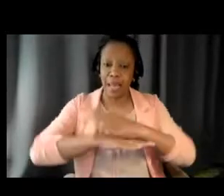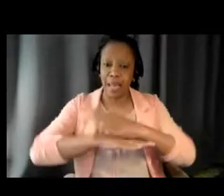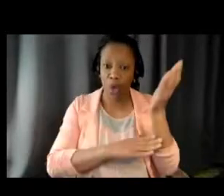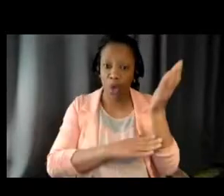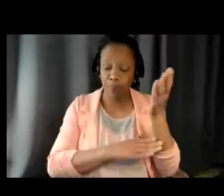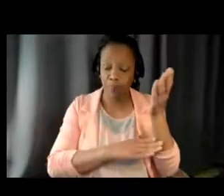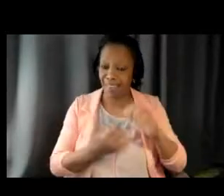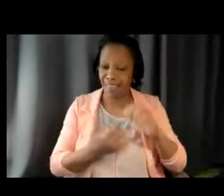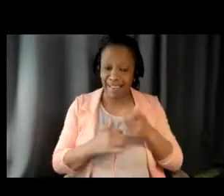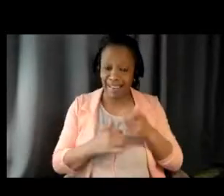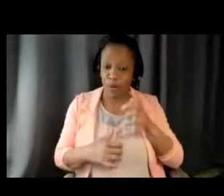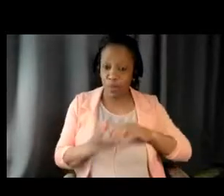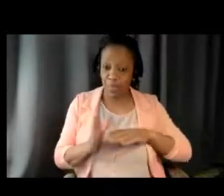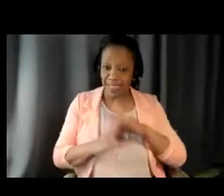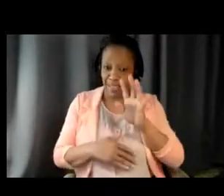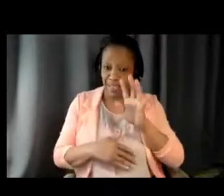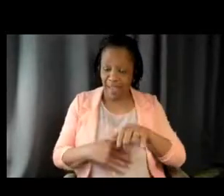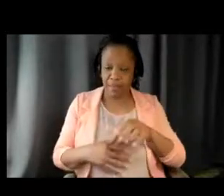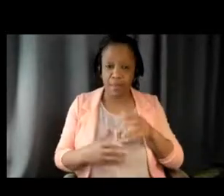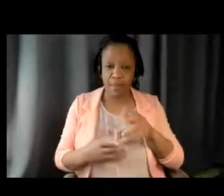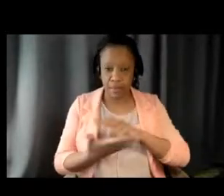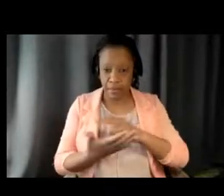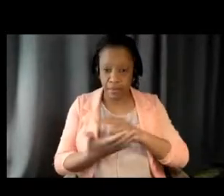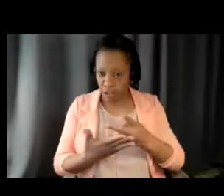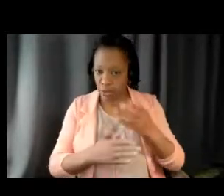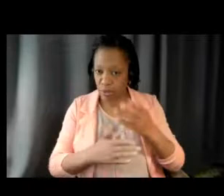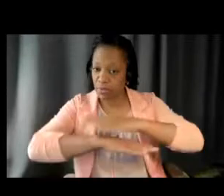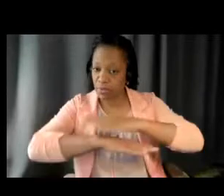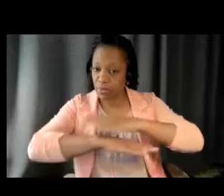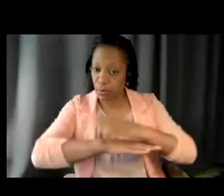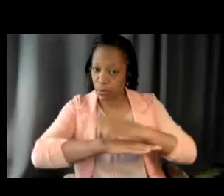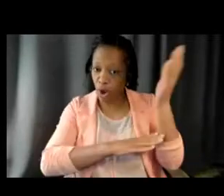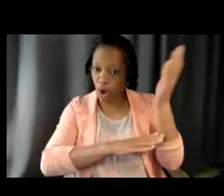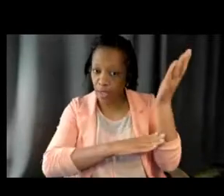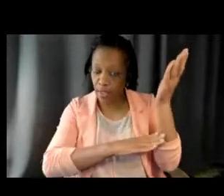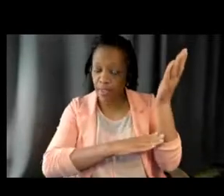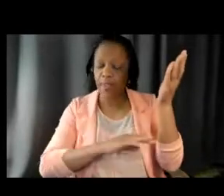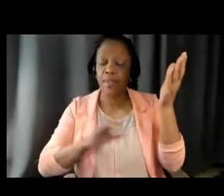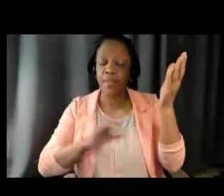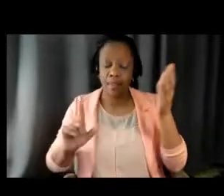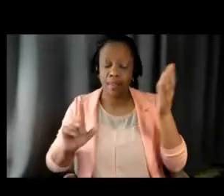arose as part of our corner store campaign was that we would have